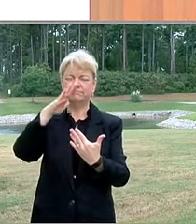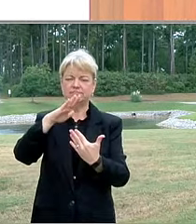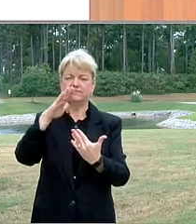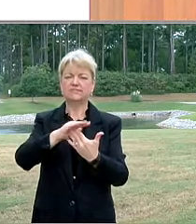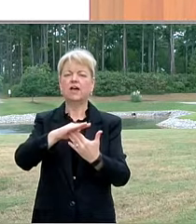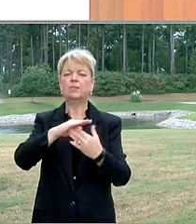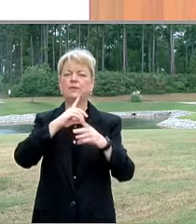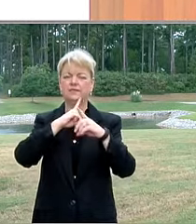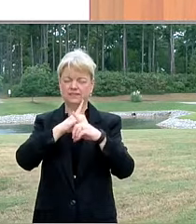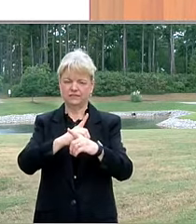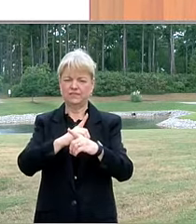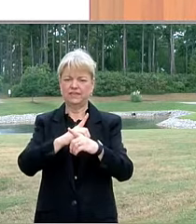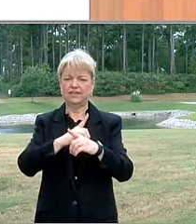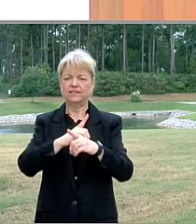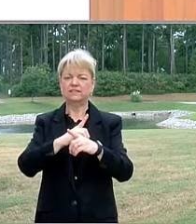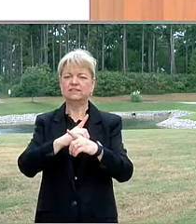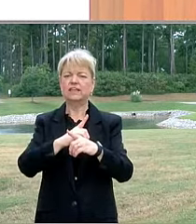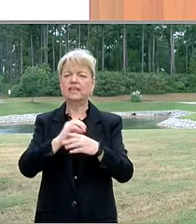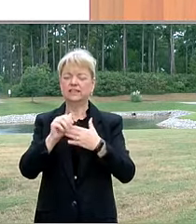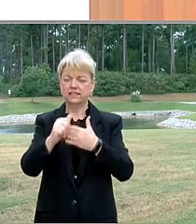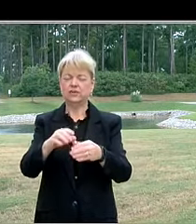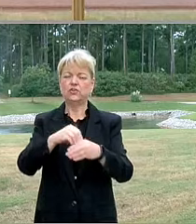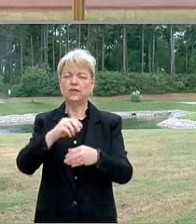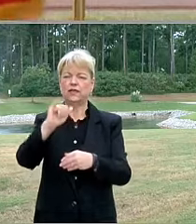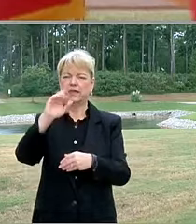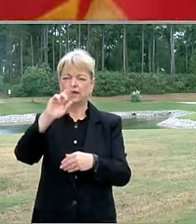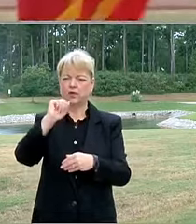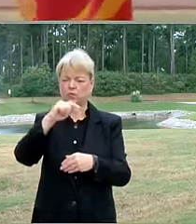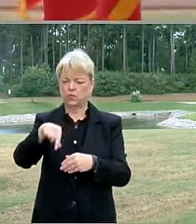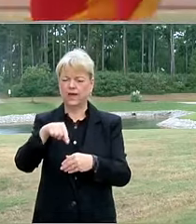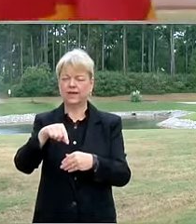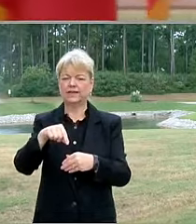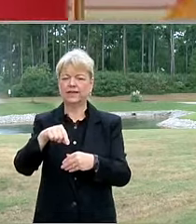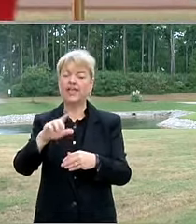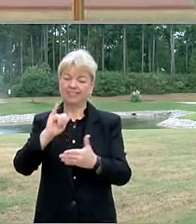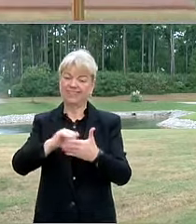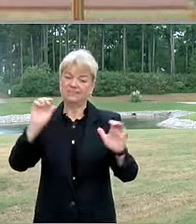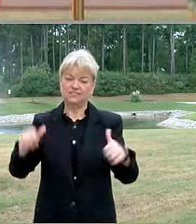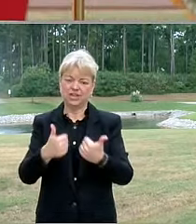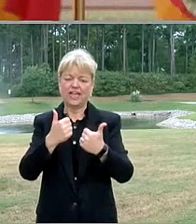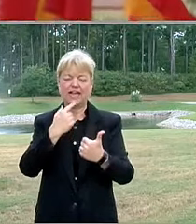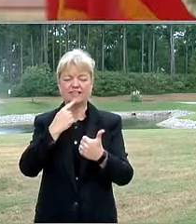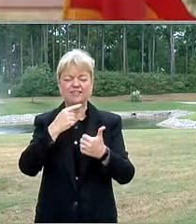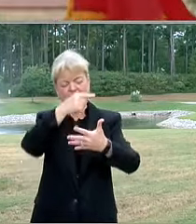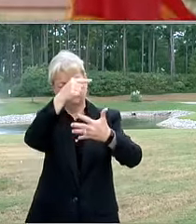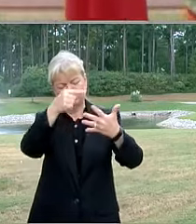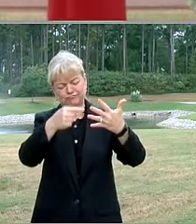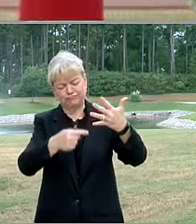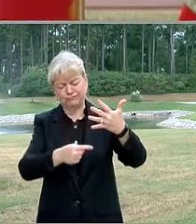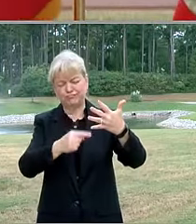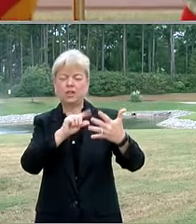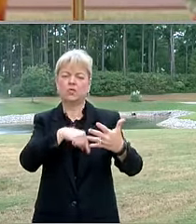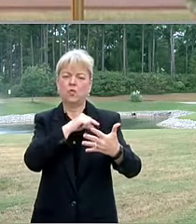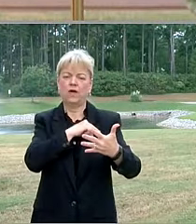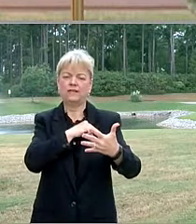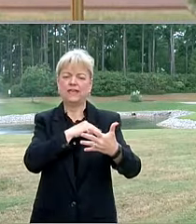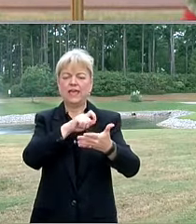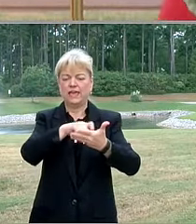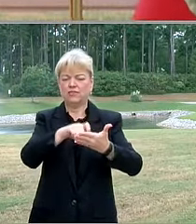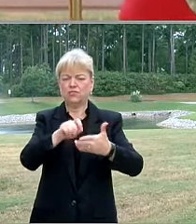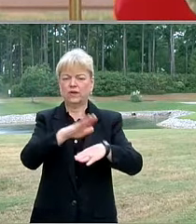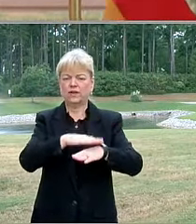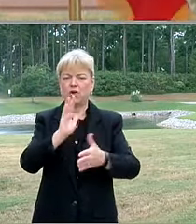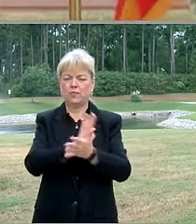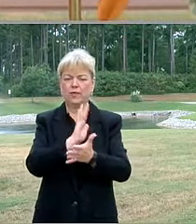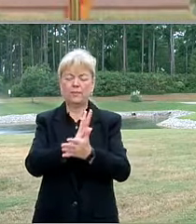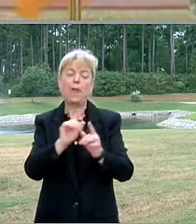Iraq, a challenging assignment to say the least. And so I say Alan has all these qualities. This is all what is written on paper,